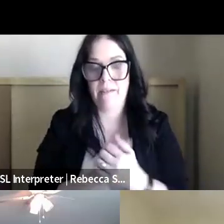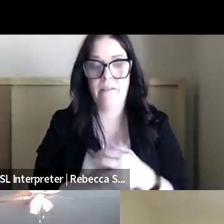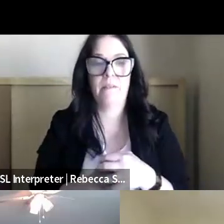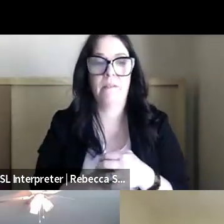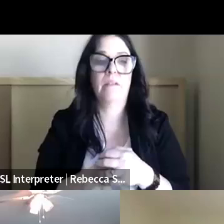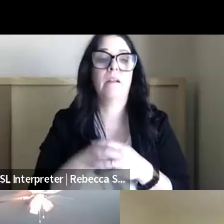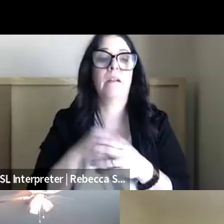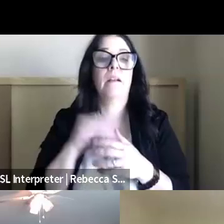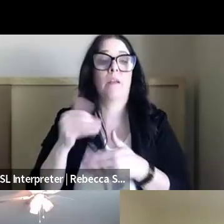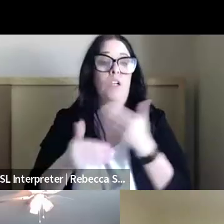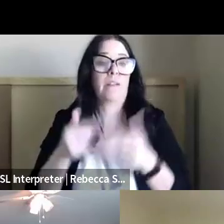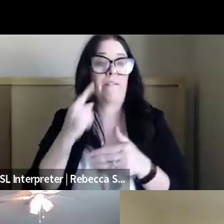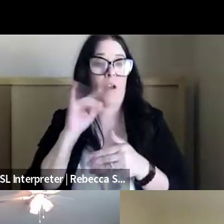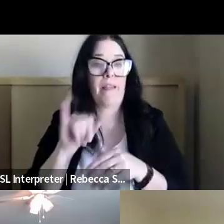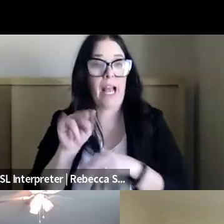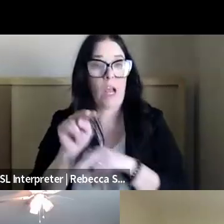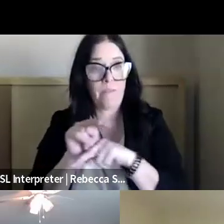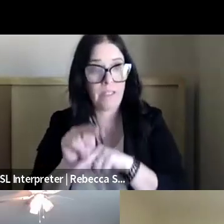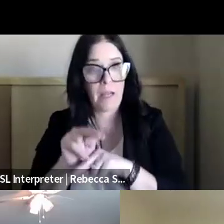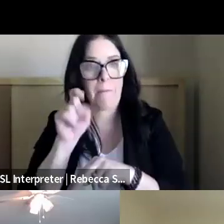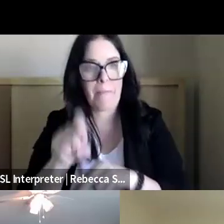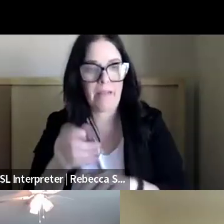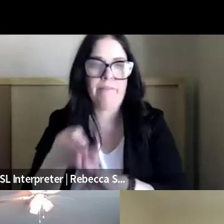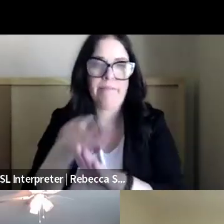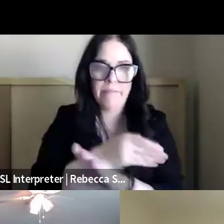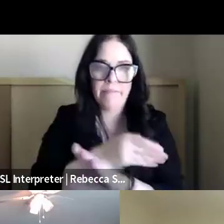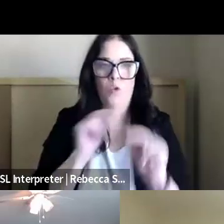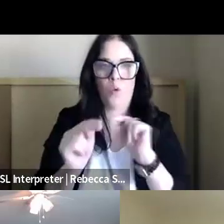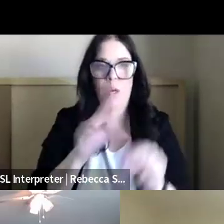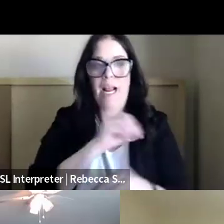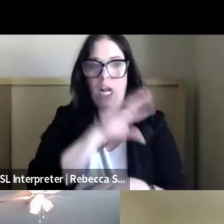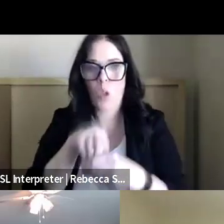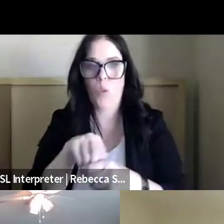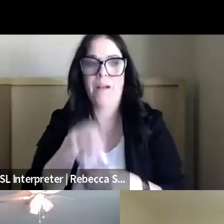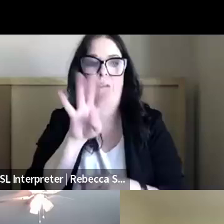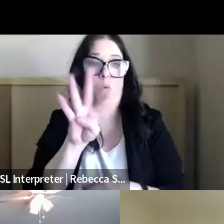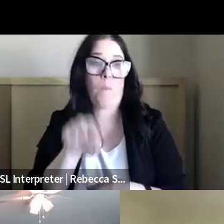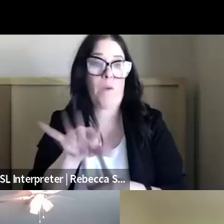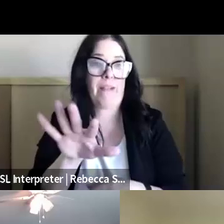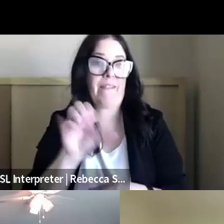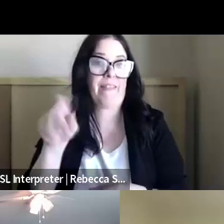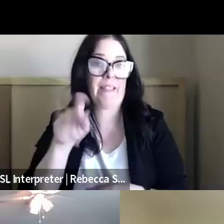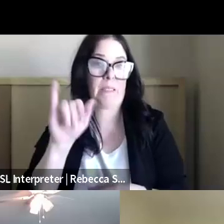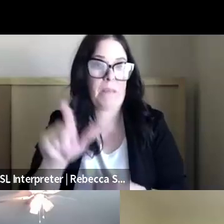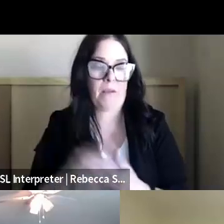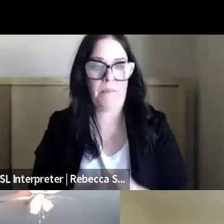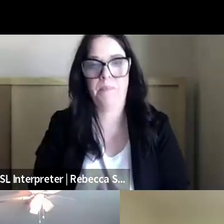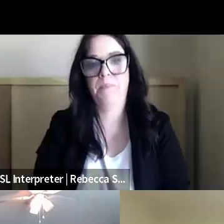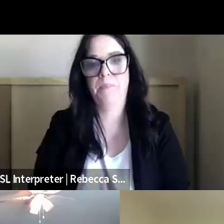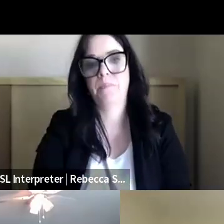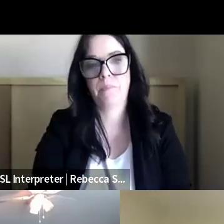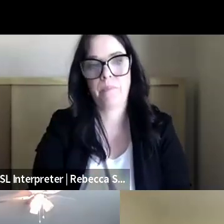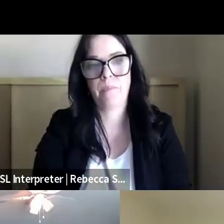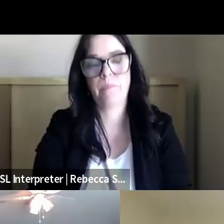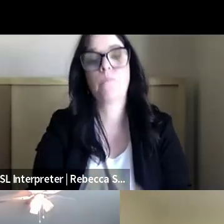The process for that oversight must be negotiated and included in section 4.5 of the spill.